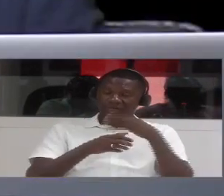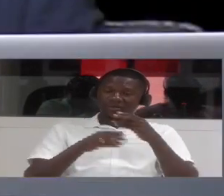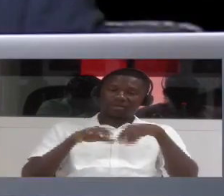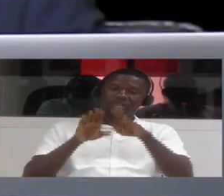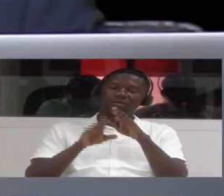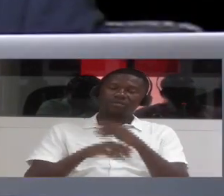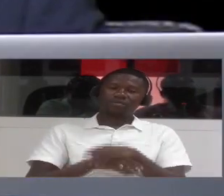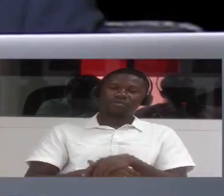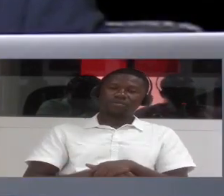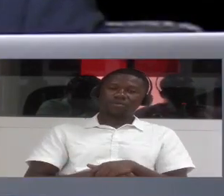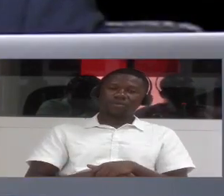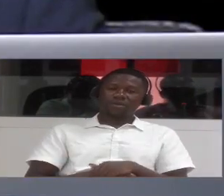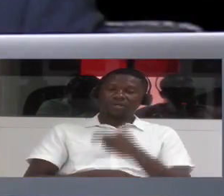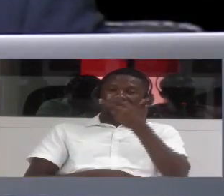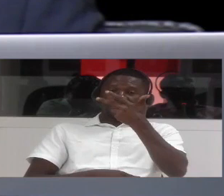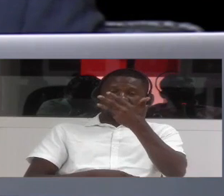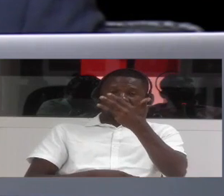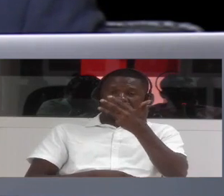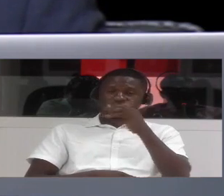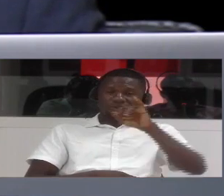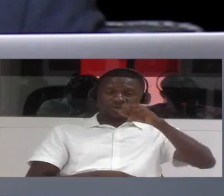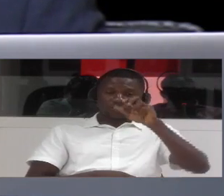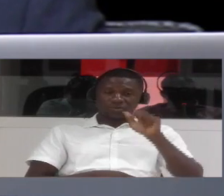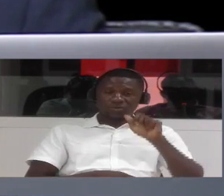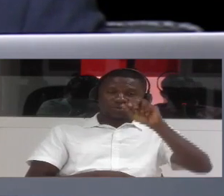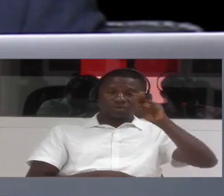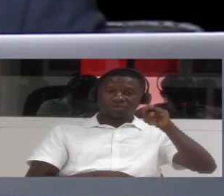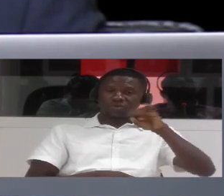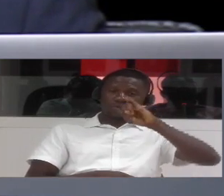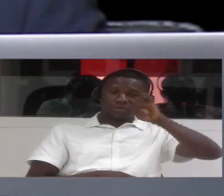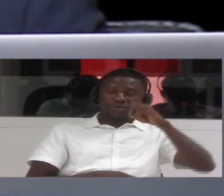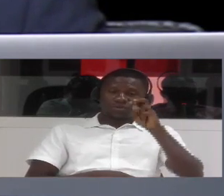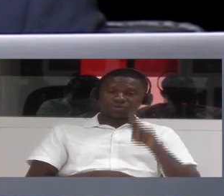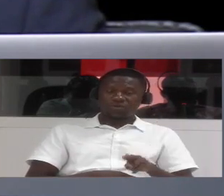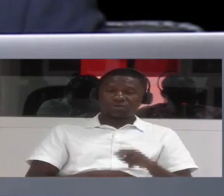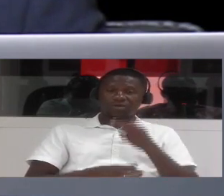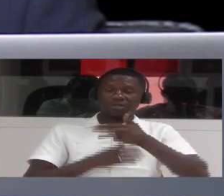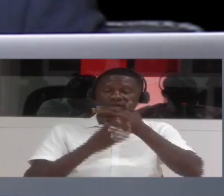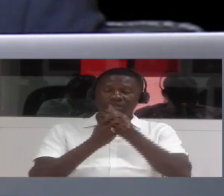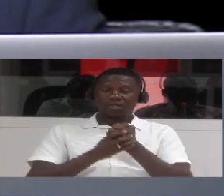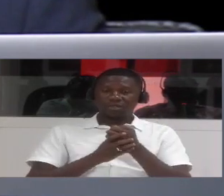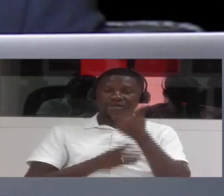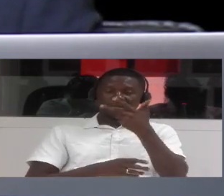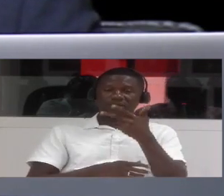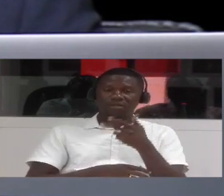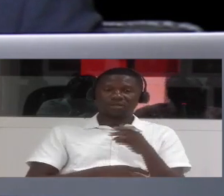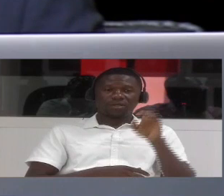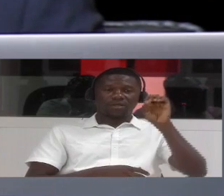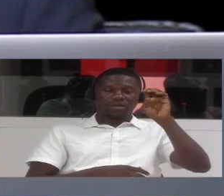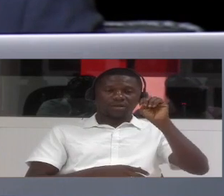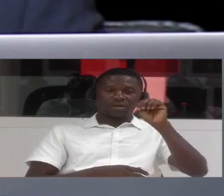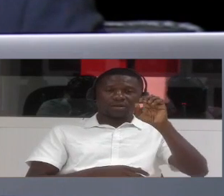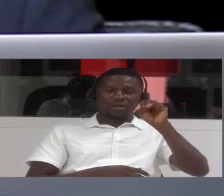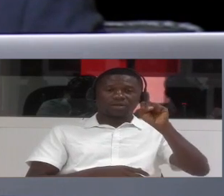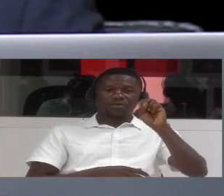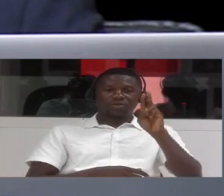9 June 1998, Sule Musa, the guy who was deported for celebrating the death